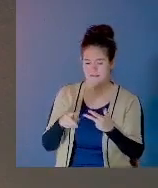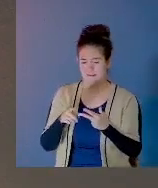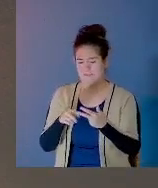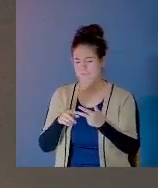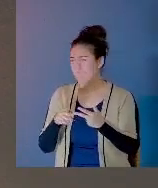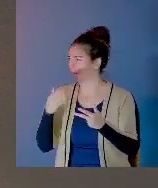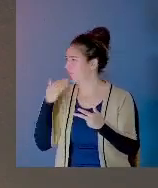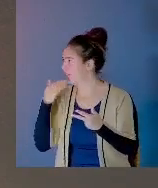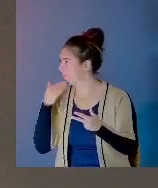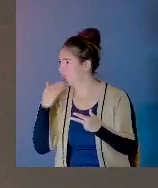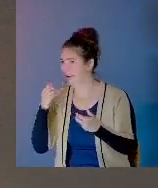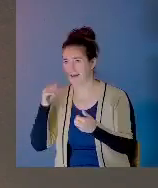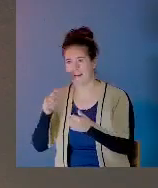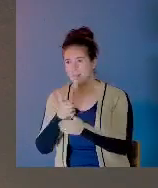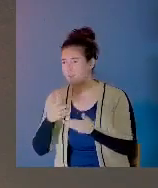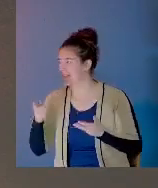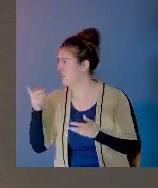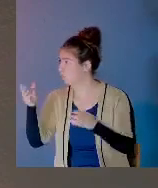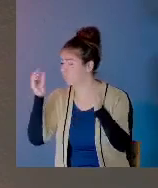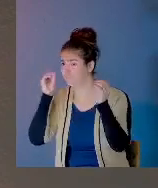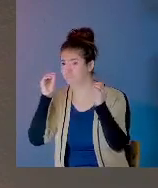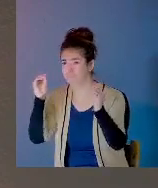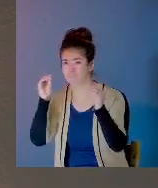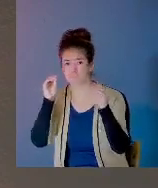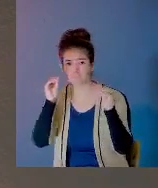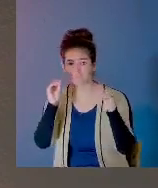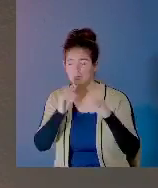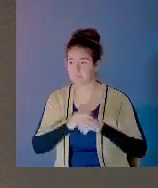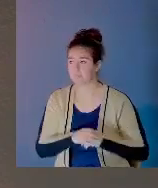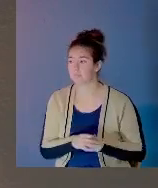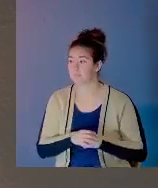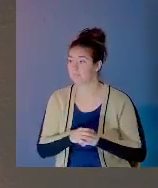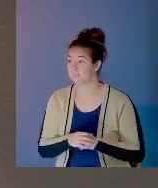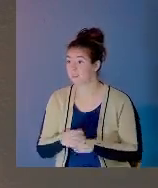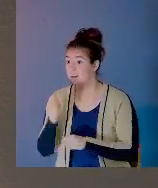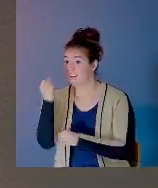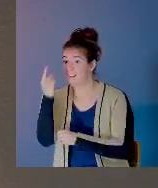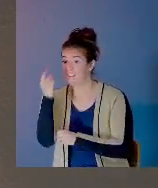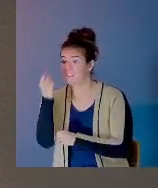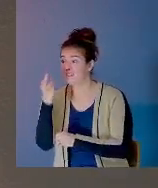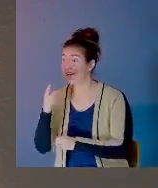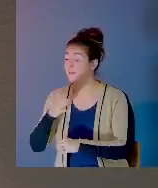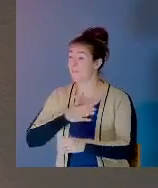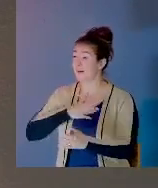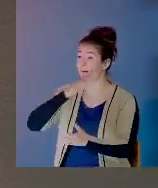Mm. Yesterday, Lorraine and I celebrated our 45th wow. anniversary.